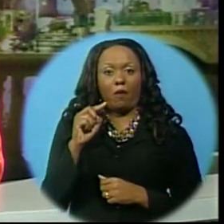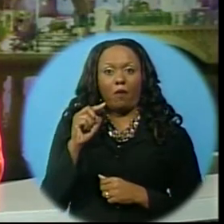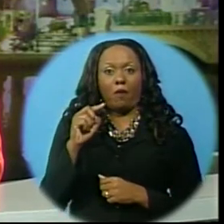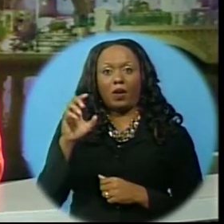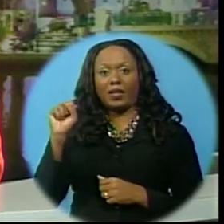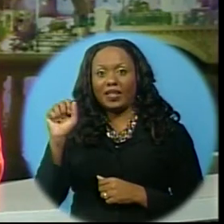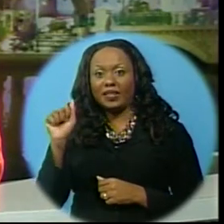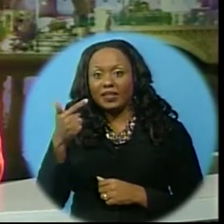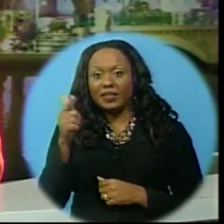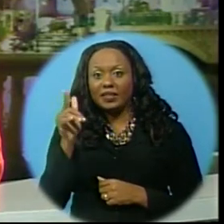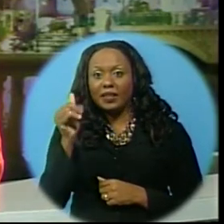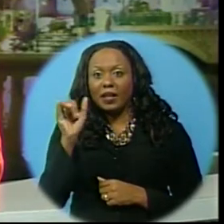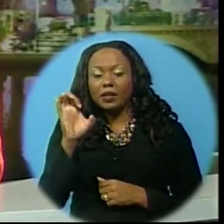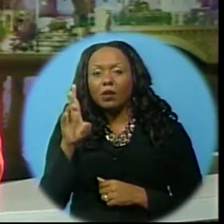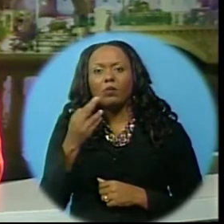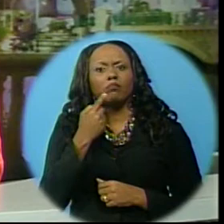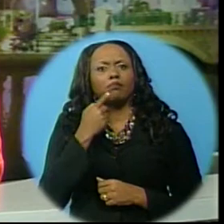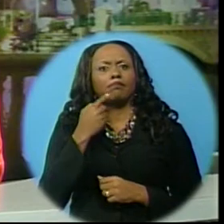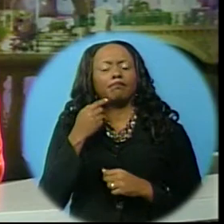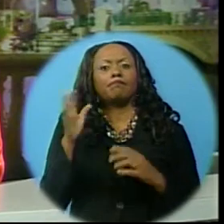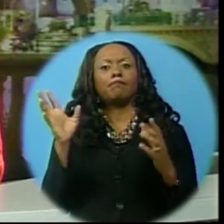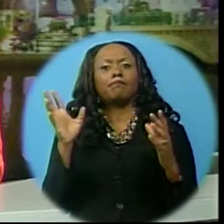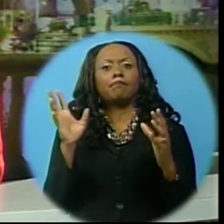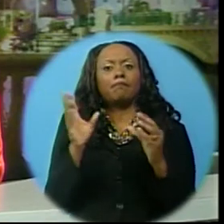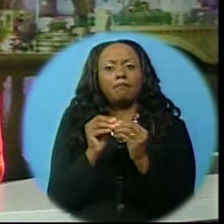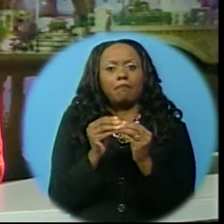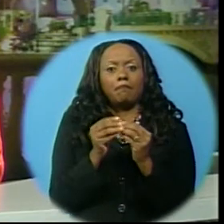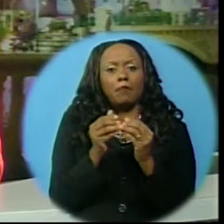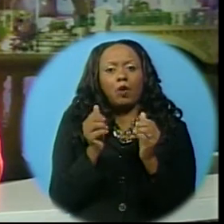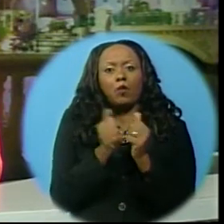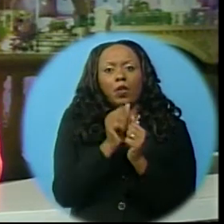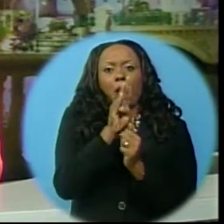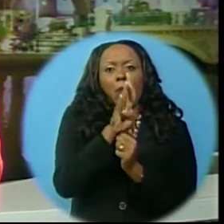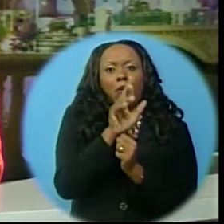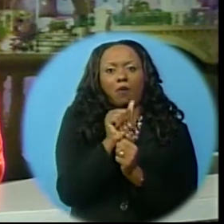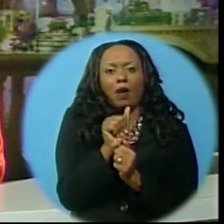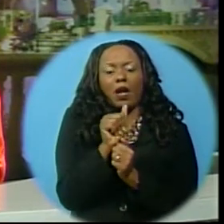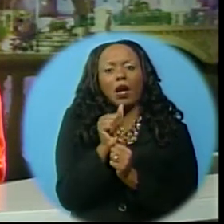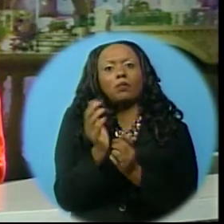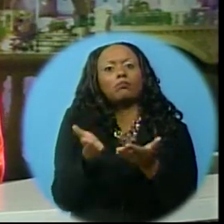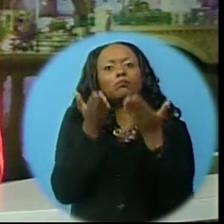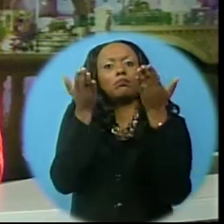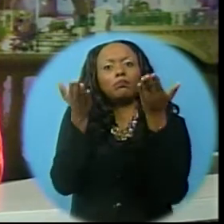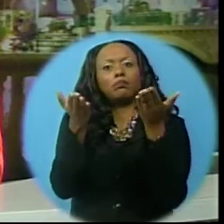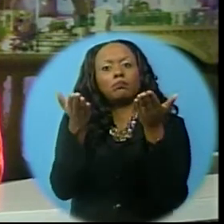already met with the Minister and the Barbados Revenue Authority to put its case.